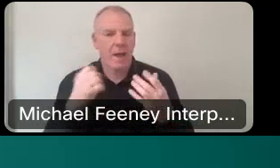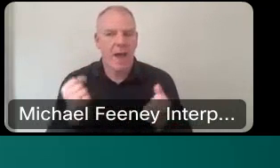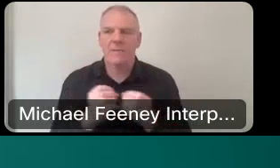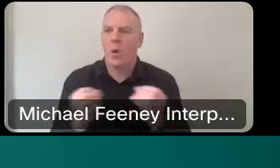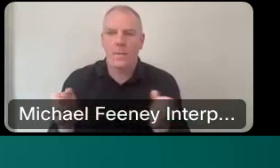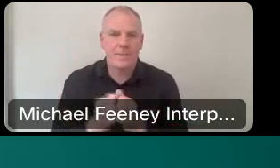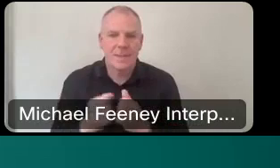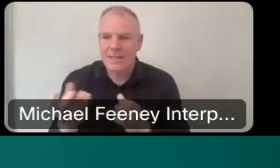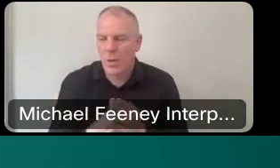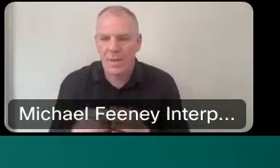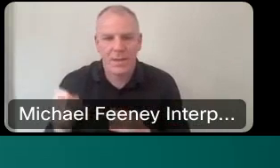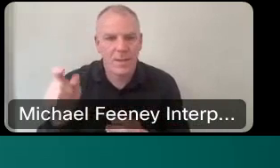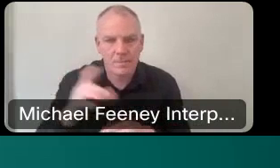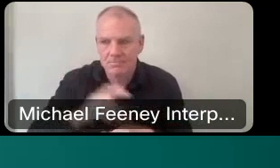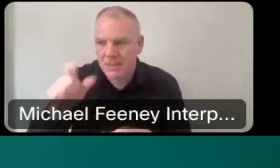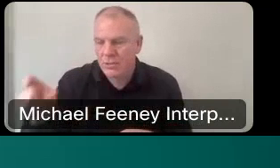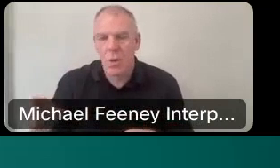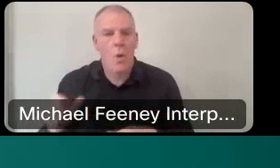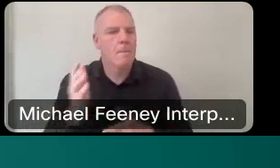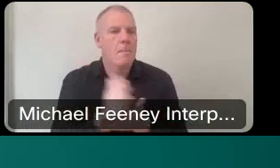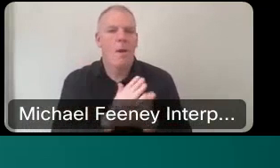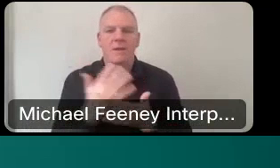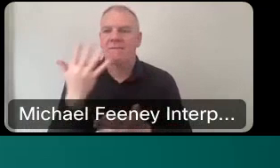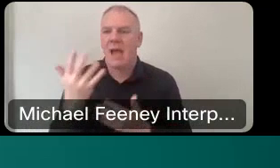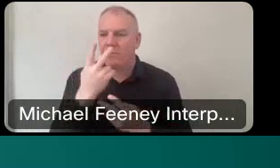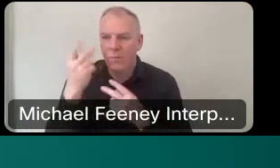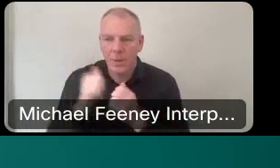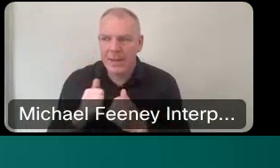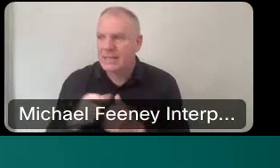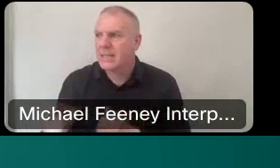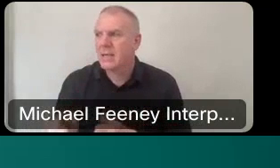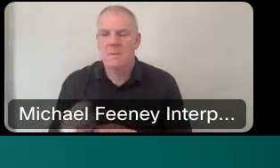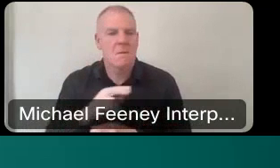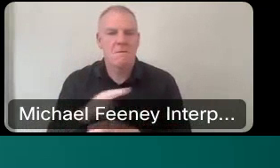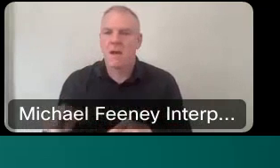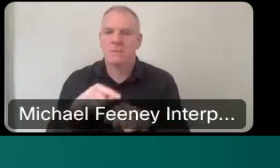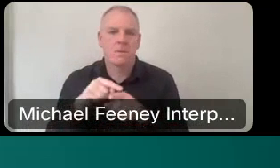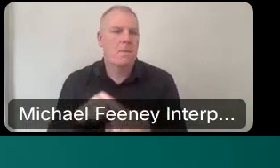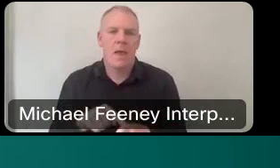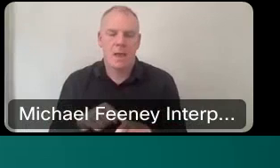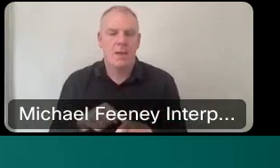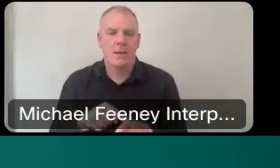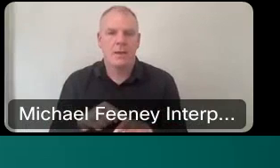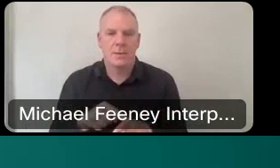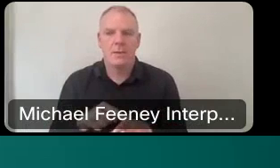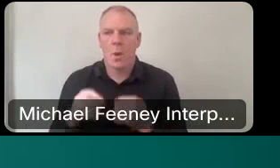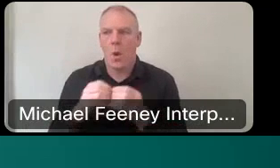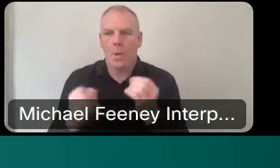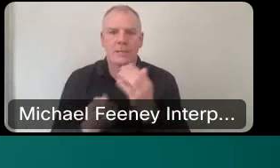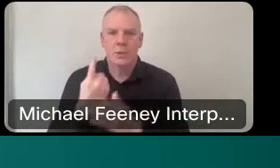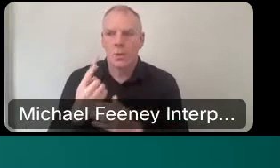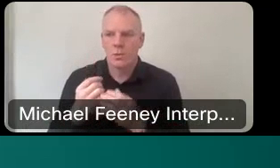disclosure meeting or a Part 5 review meeting, which includes non-compliance to hold a notifiable incident open disclosure